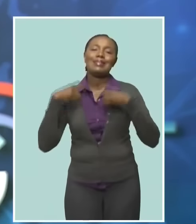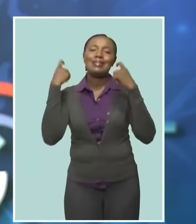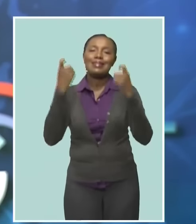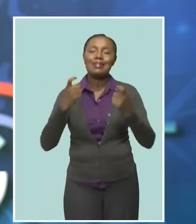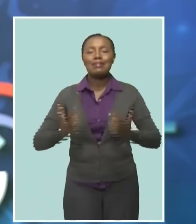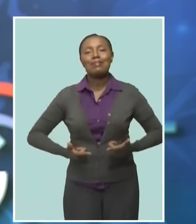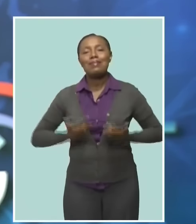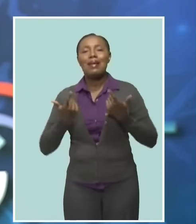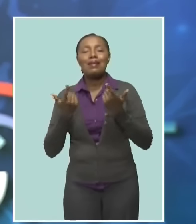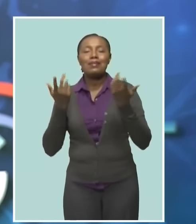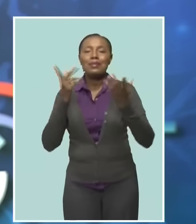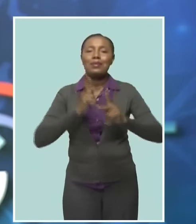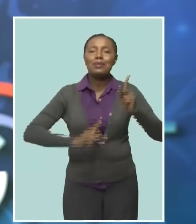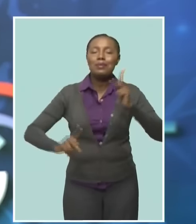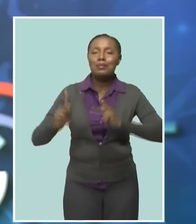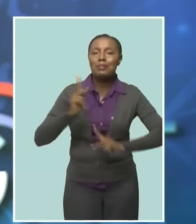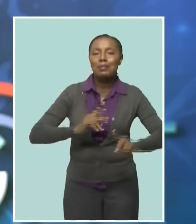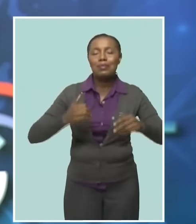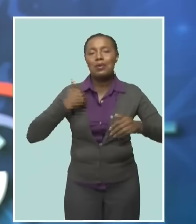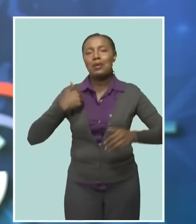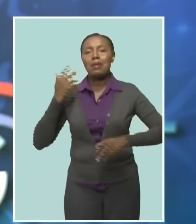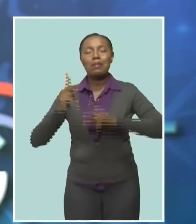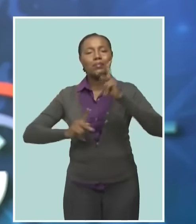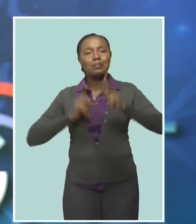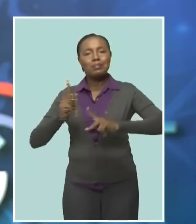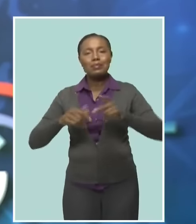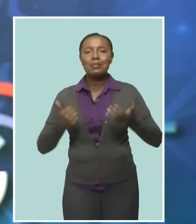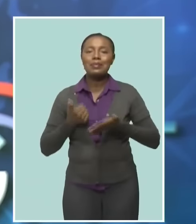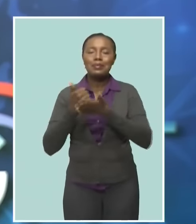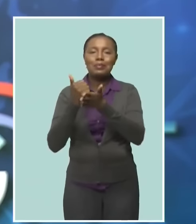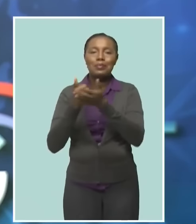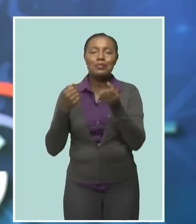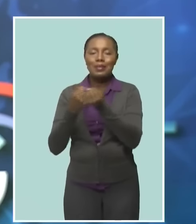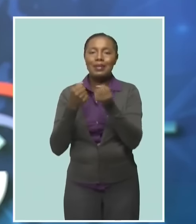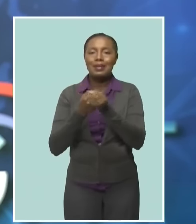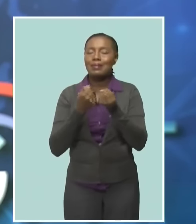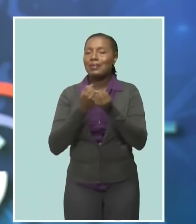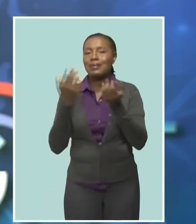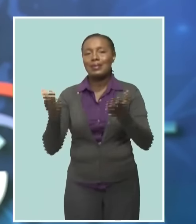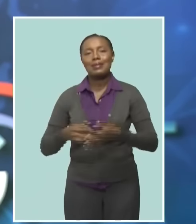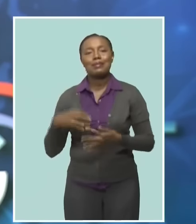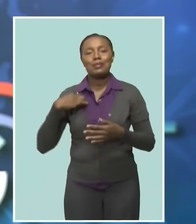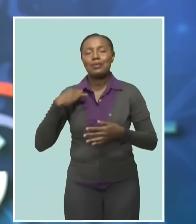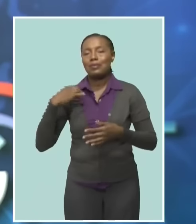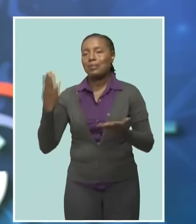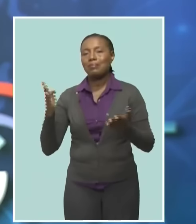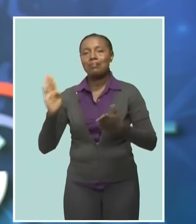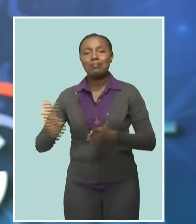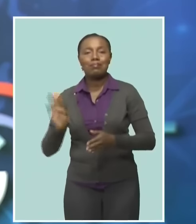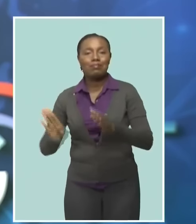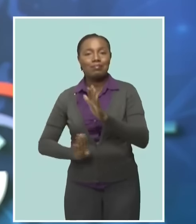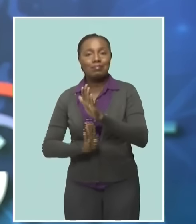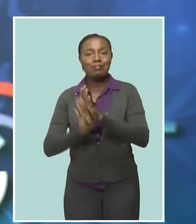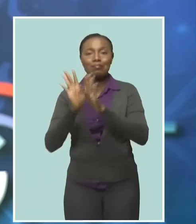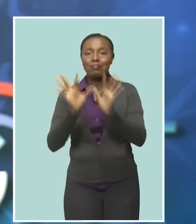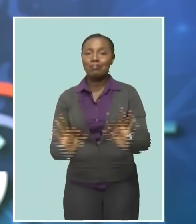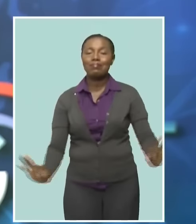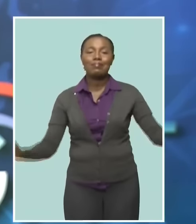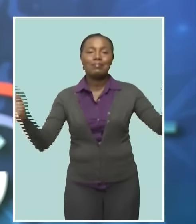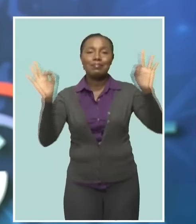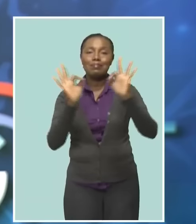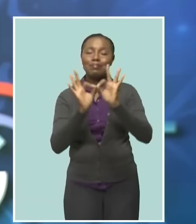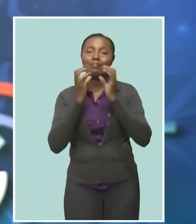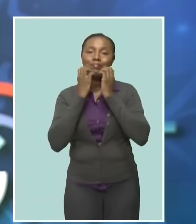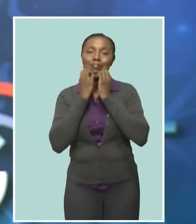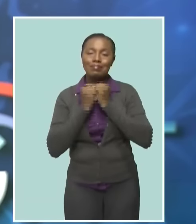urban youth for what seemed like lifetime made his contribution to the development of this country all the more valuable. Ms. Motley